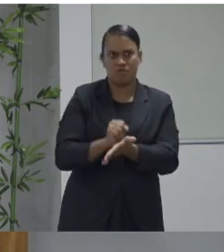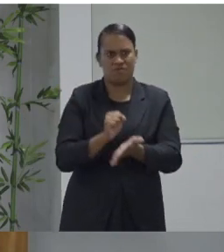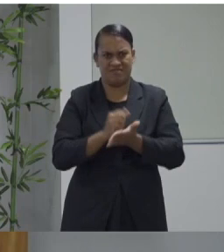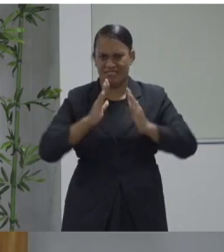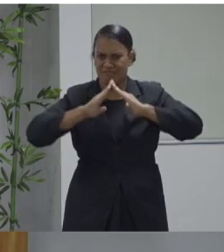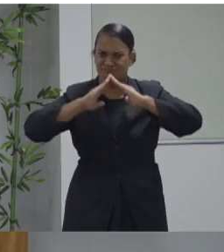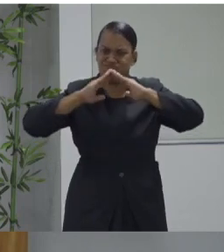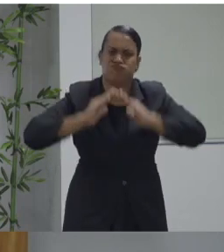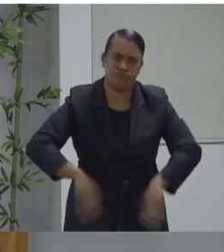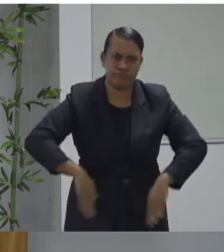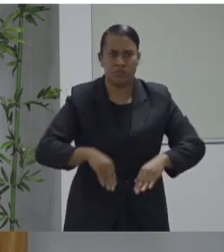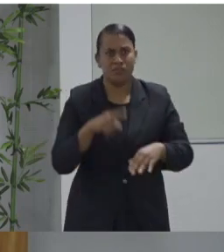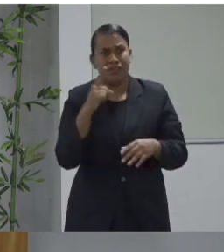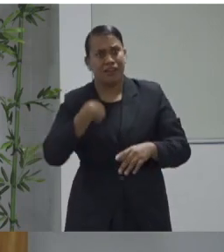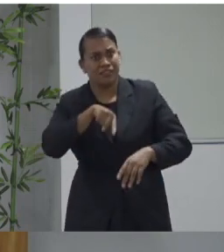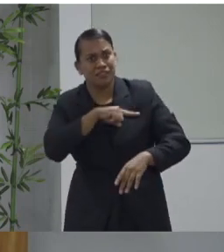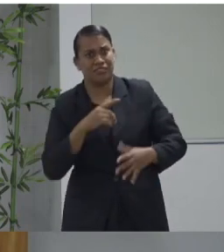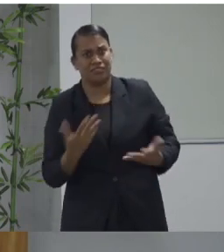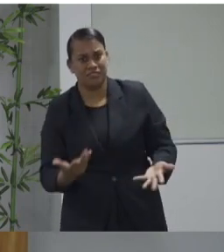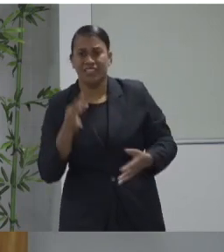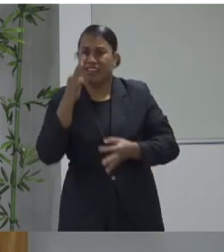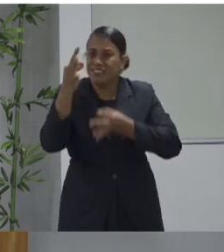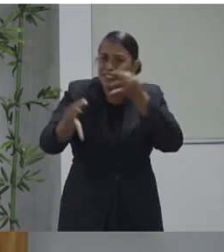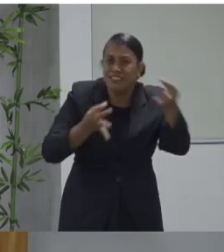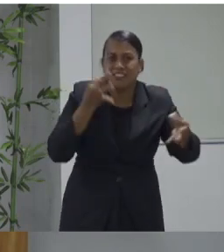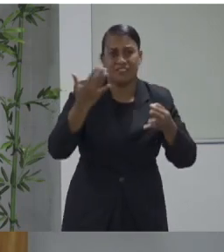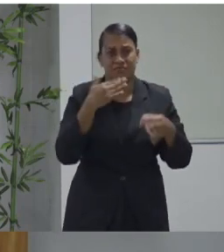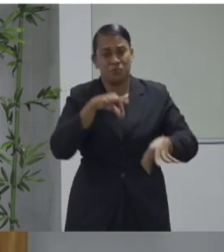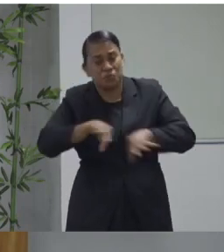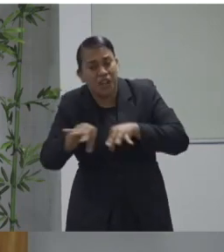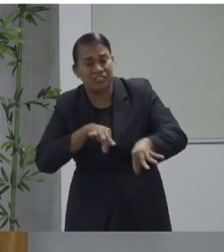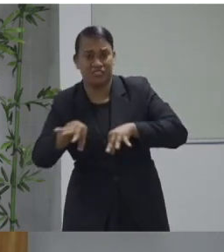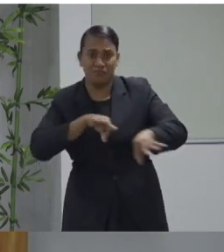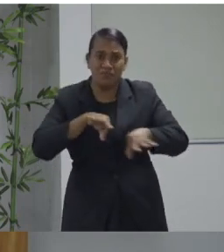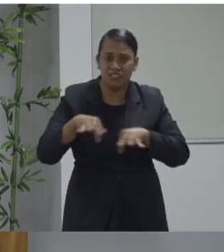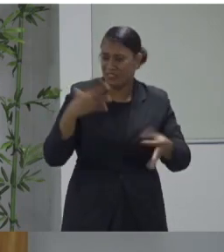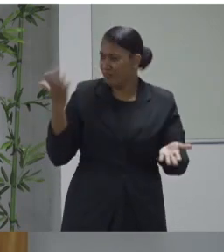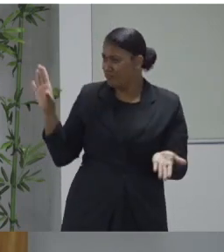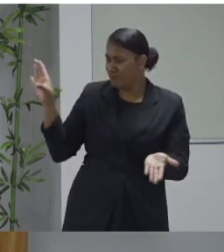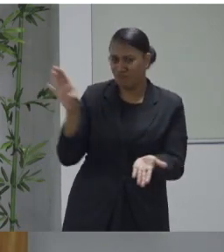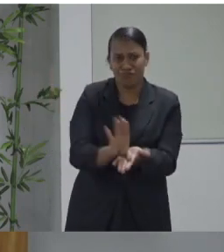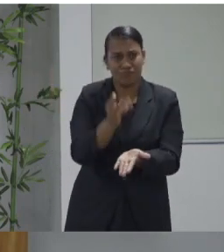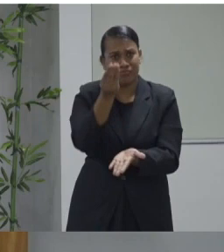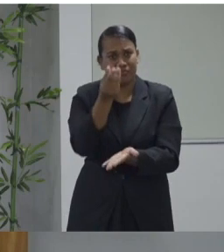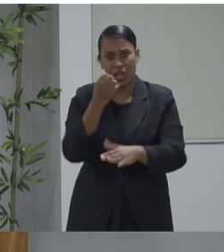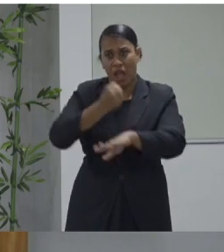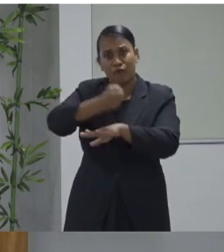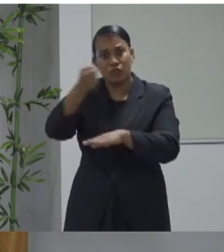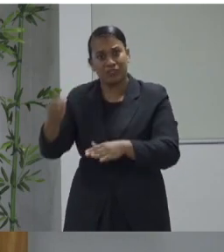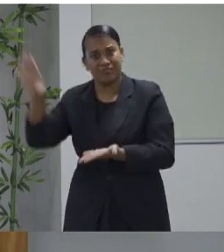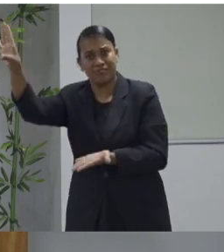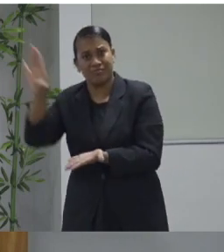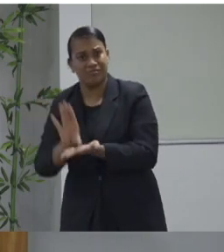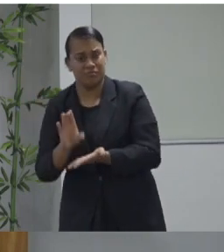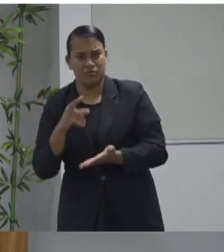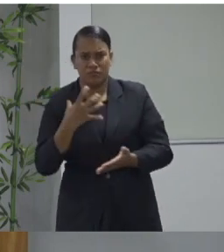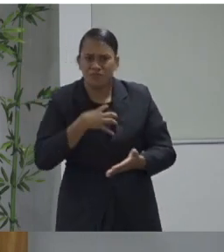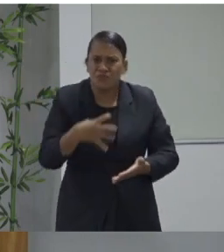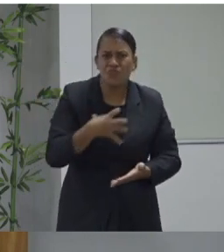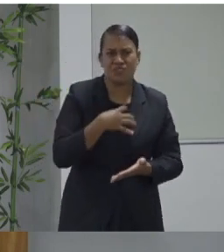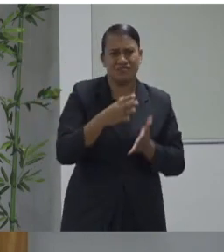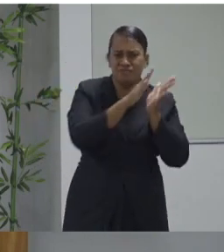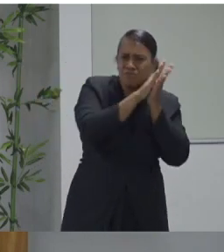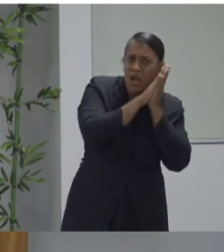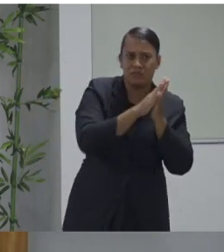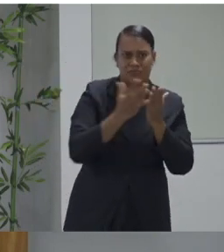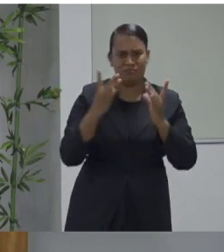ongoing acquisition with the appropriation that government has given the Ministry of Health in terms of more hospital beds, ventilators, and other